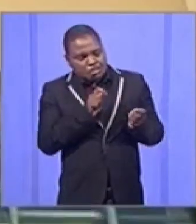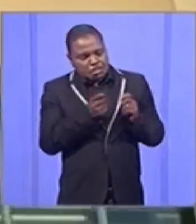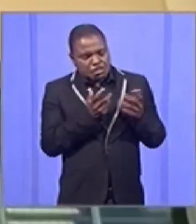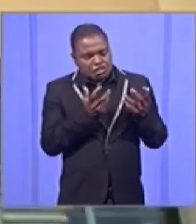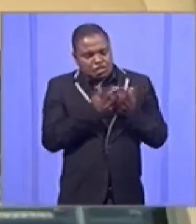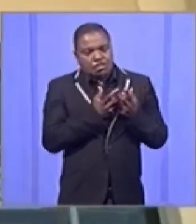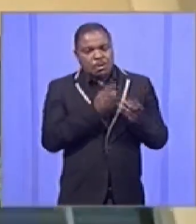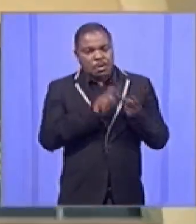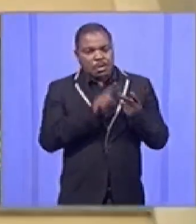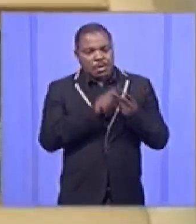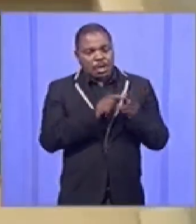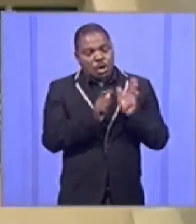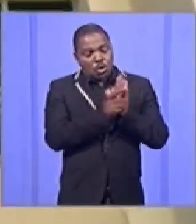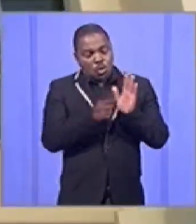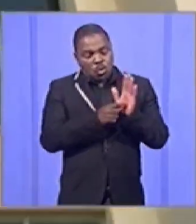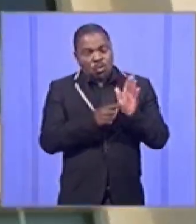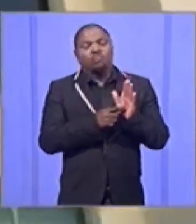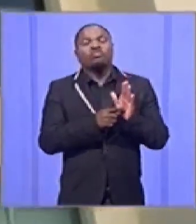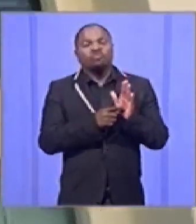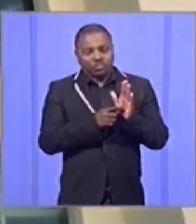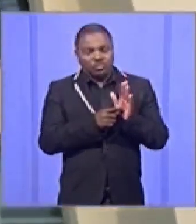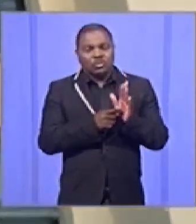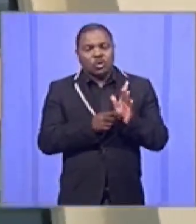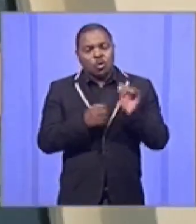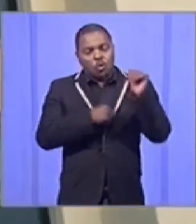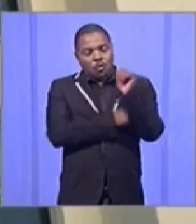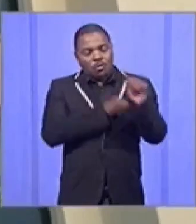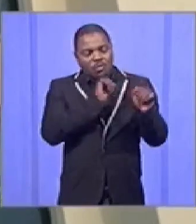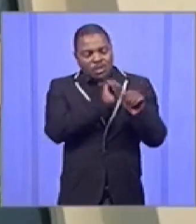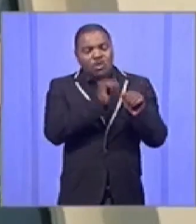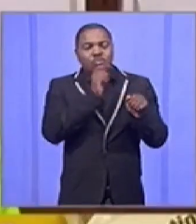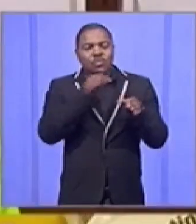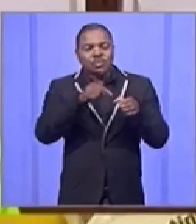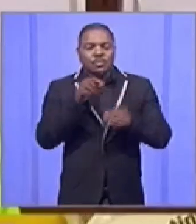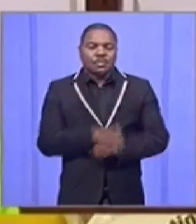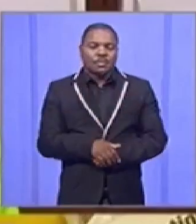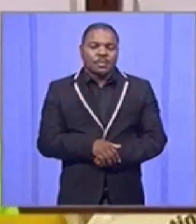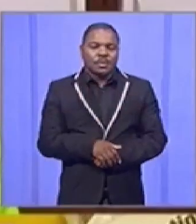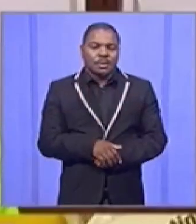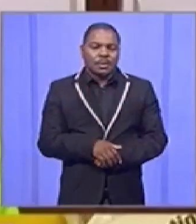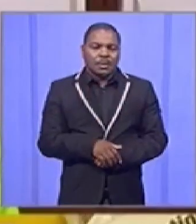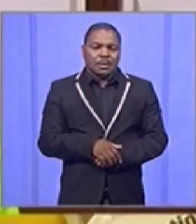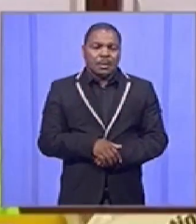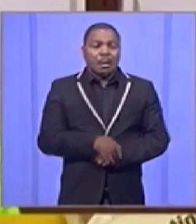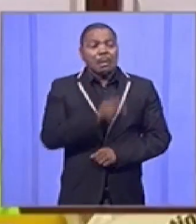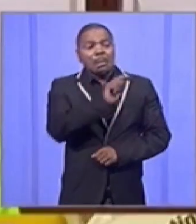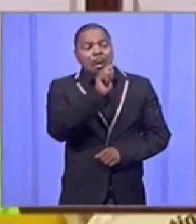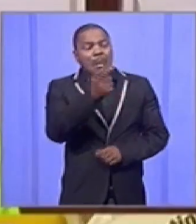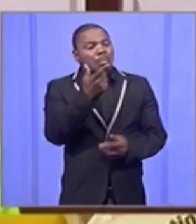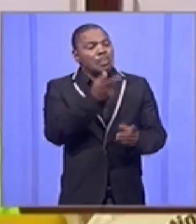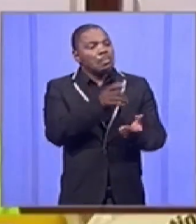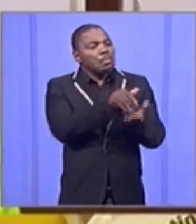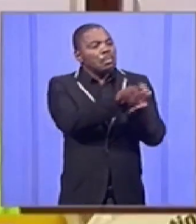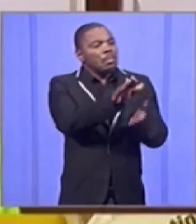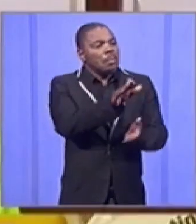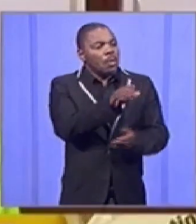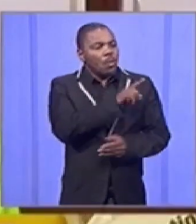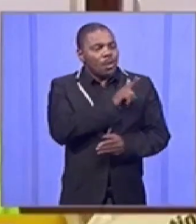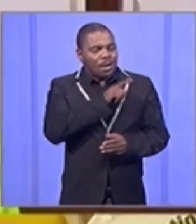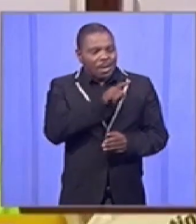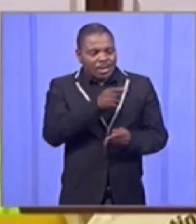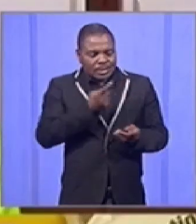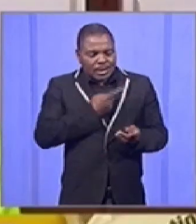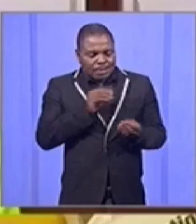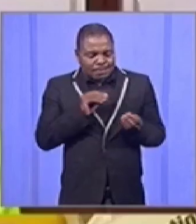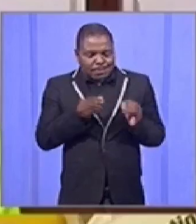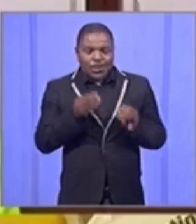molawana yo a neng a ikaegile mo gone o ne wa diriswa ke kantoro ya gagwe. They were not impeached because they failed to self-correct